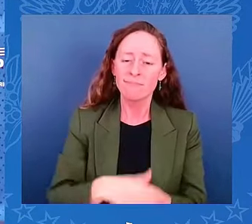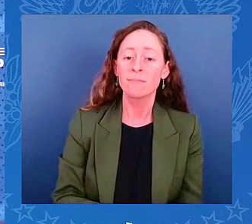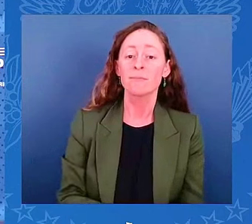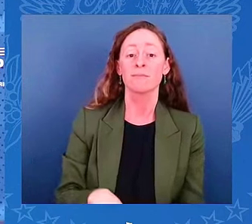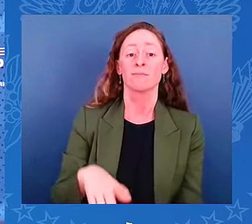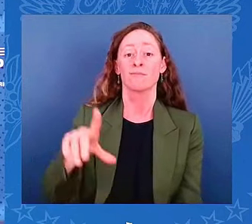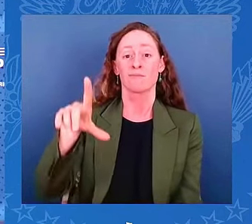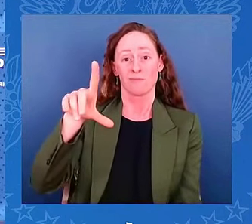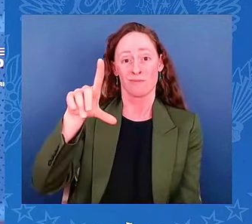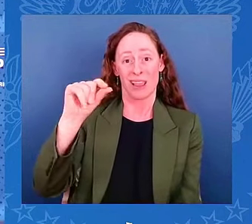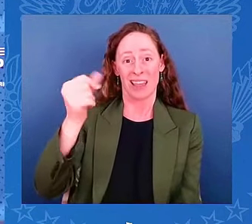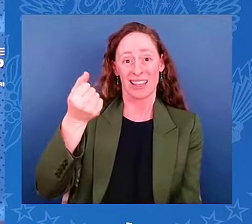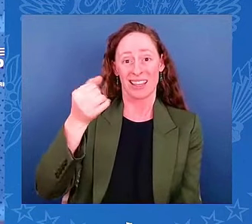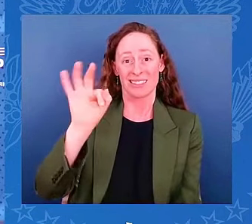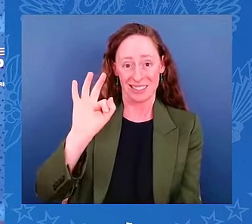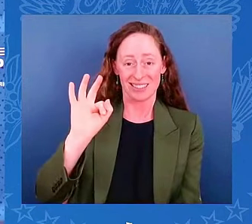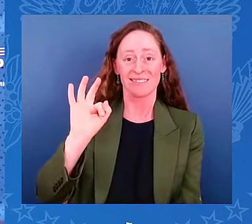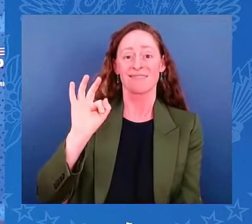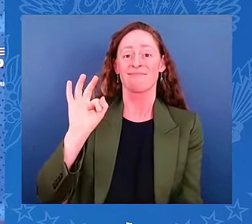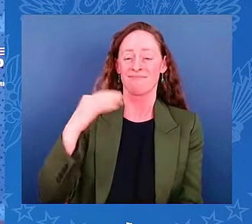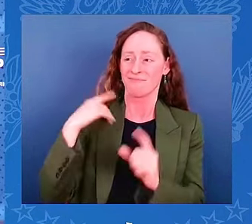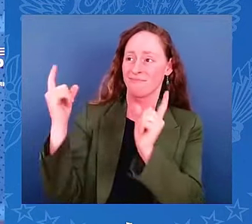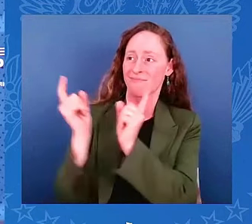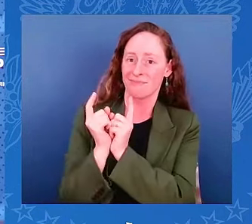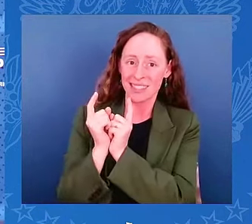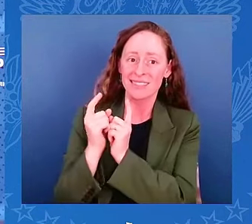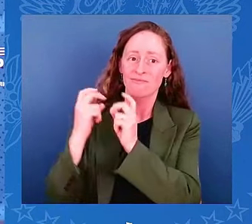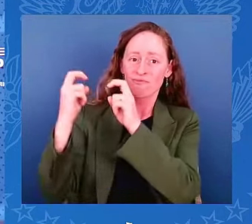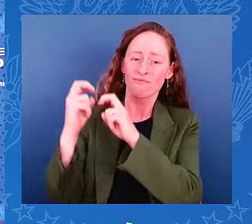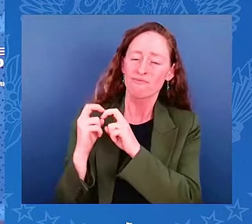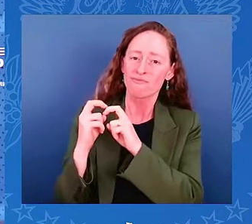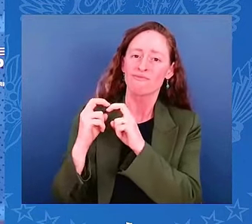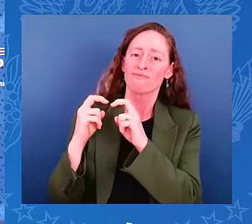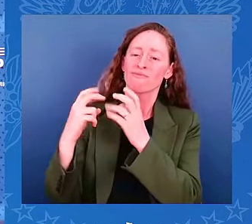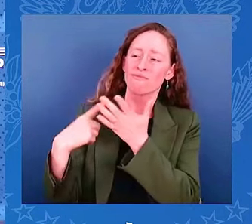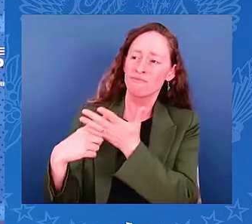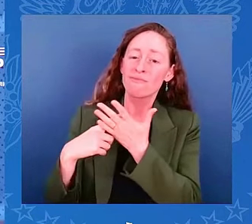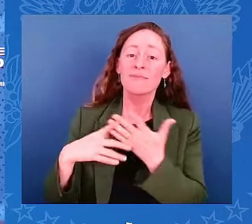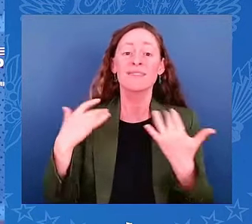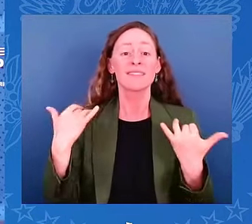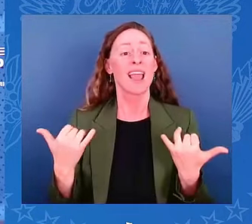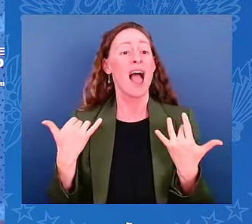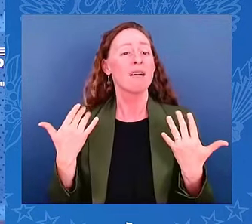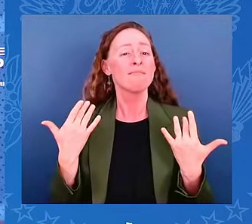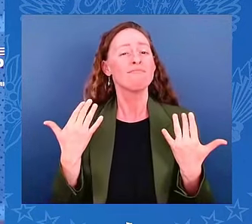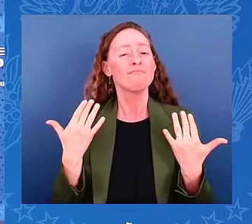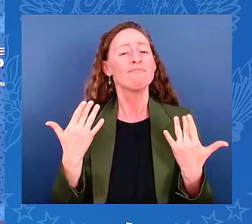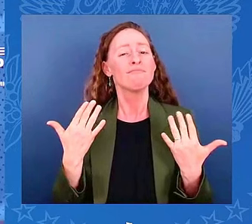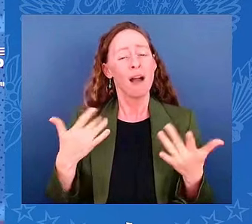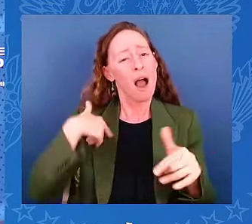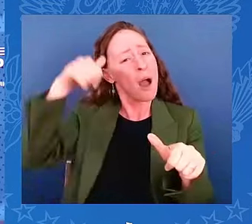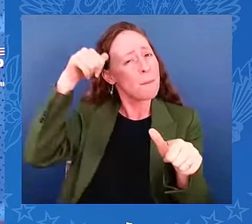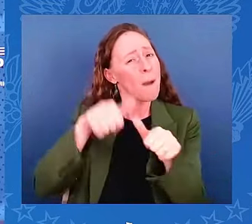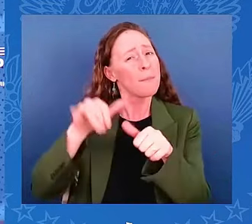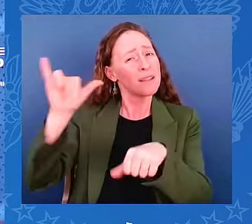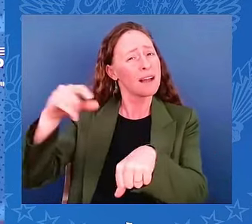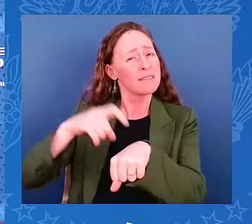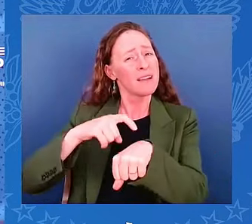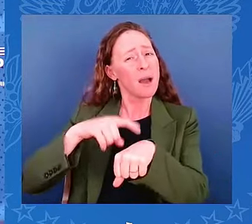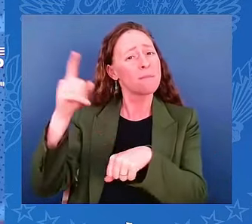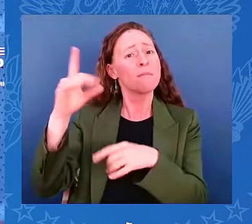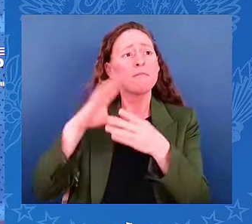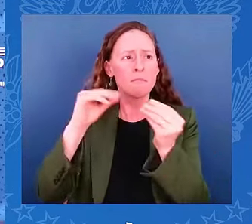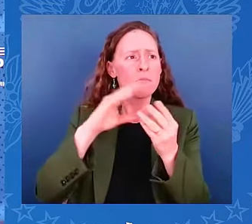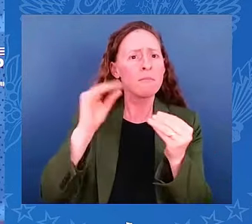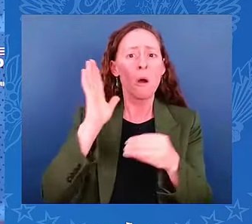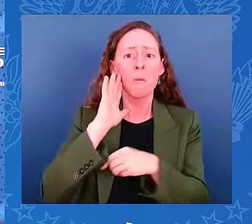today, standing here right now, he stood true to his word on the urgency of creating a safer future for